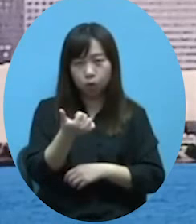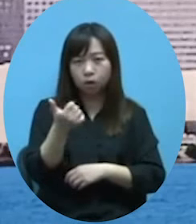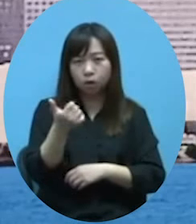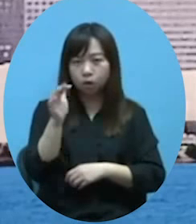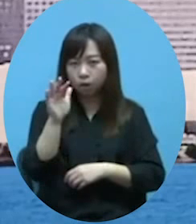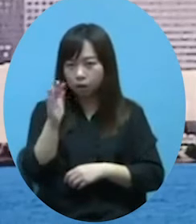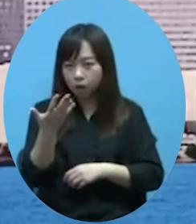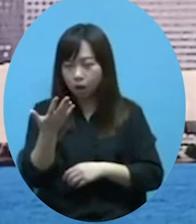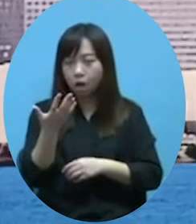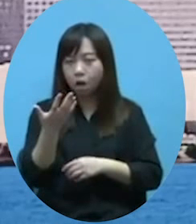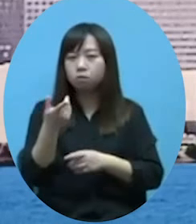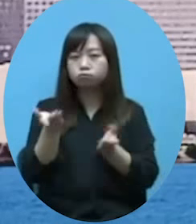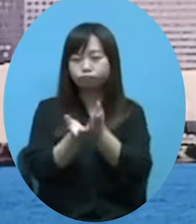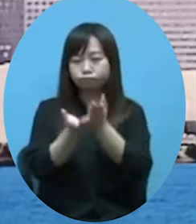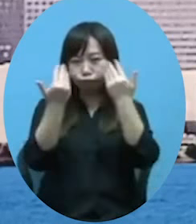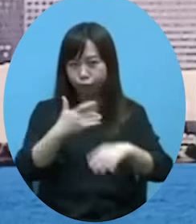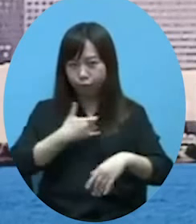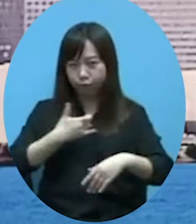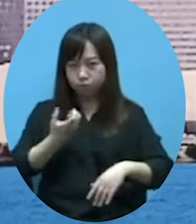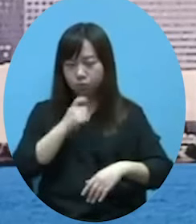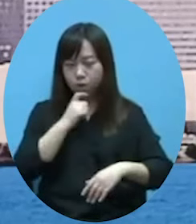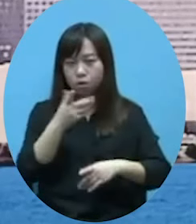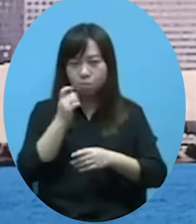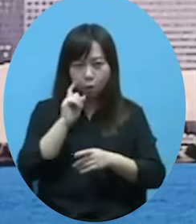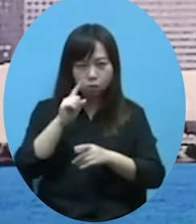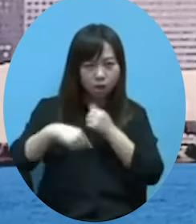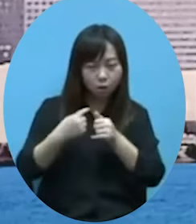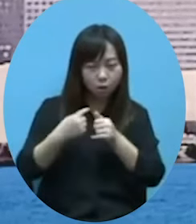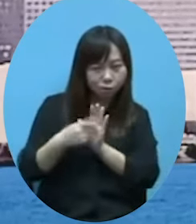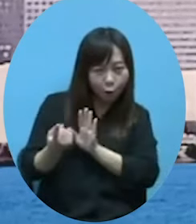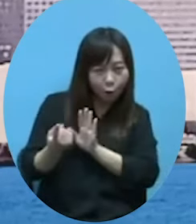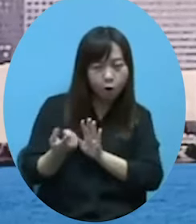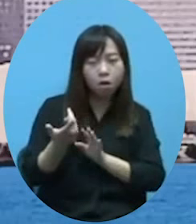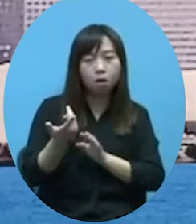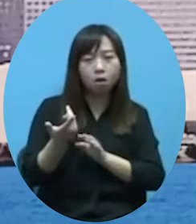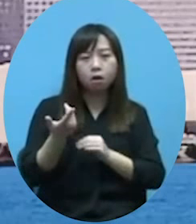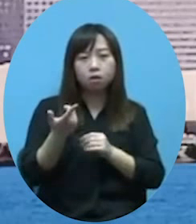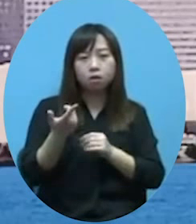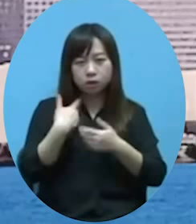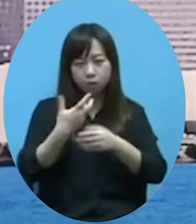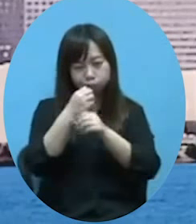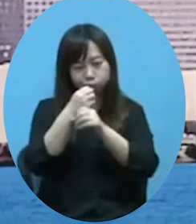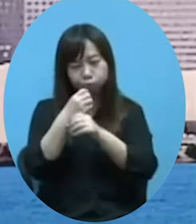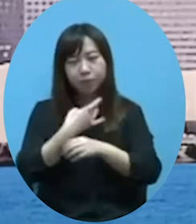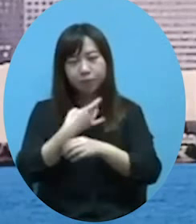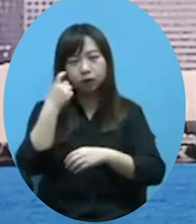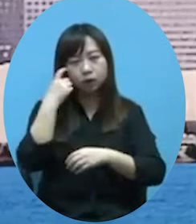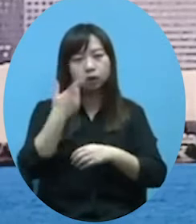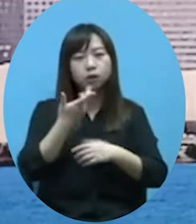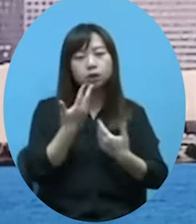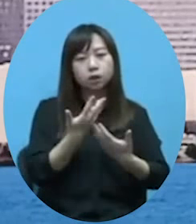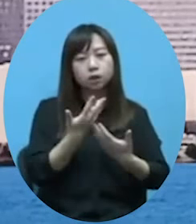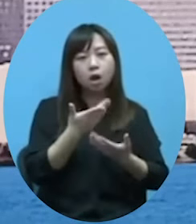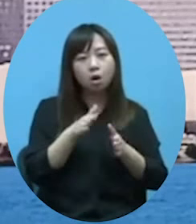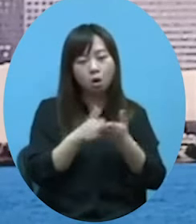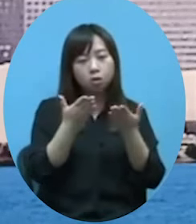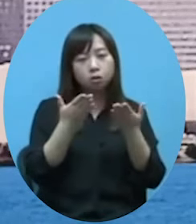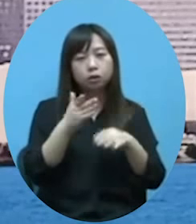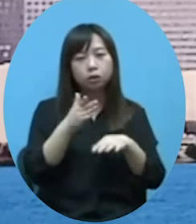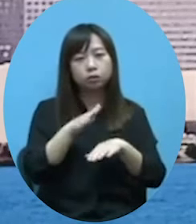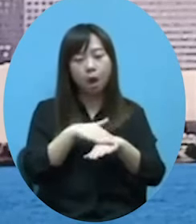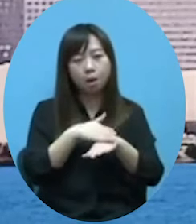the dog may not have antibody reaction yetyeah and because from